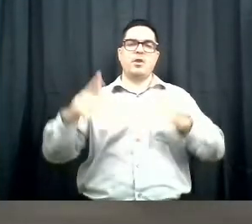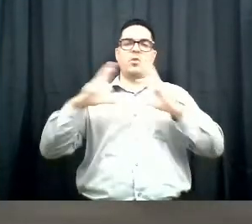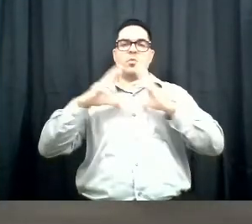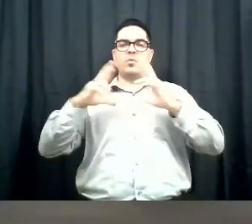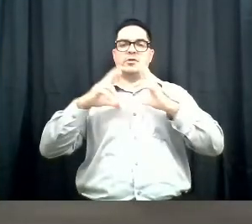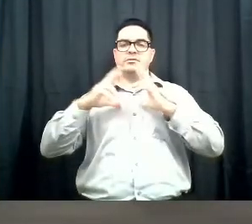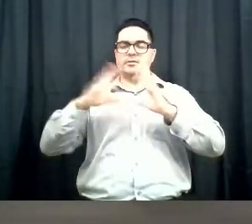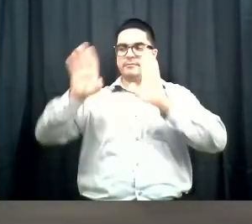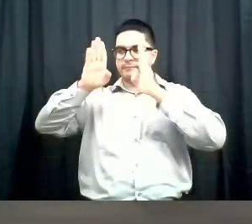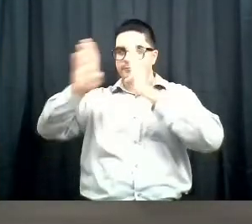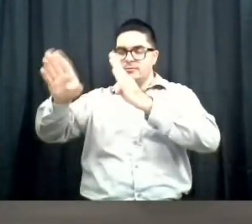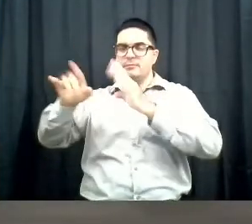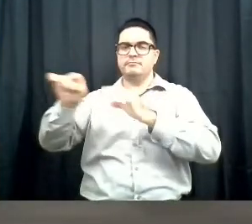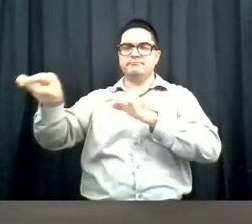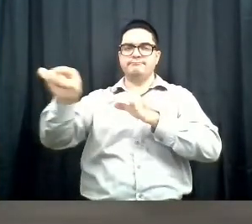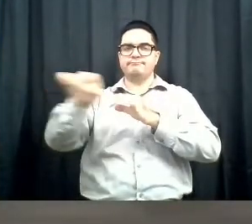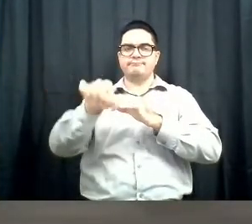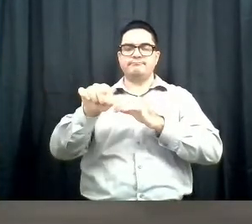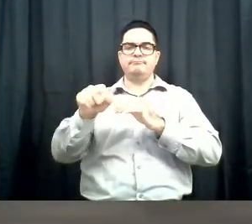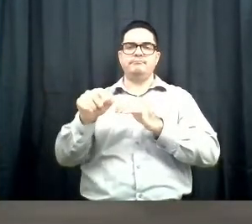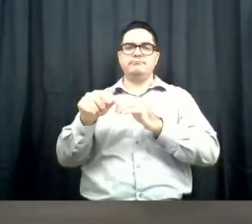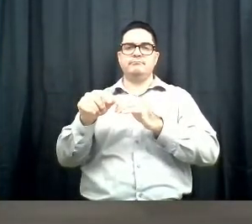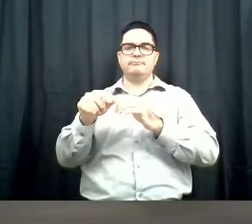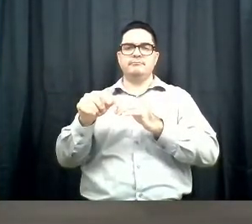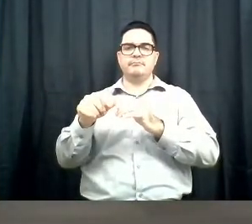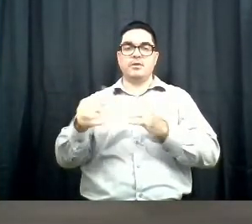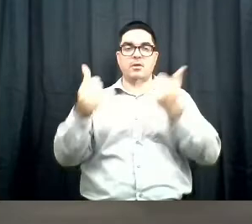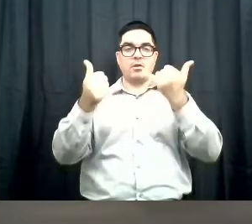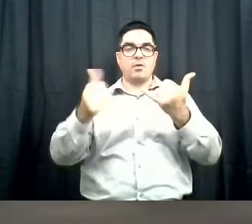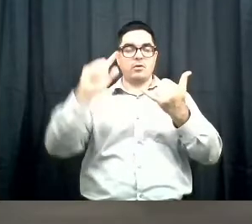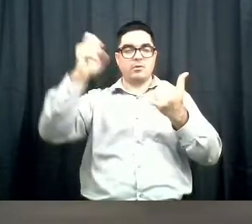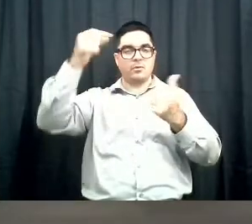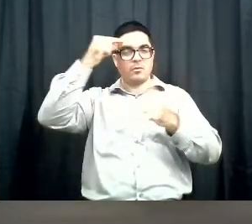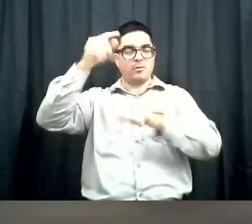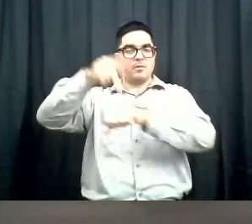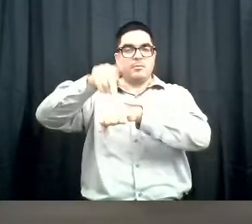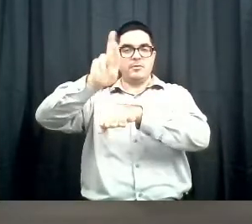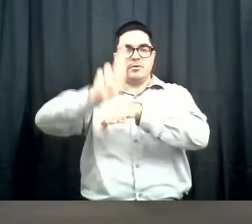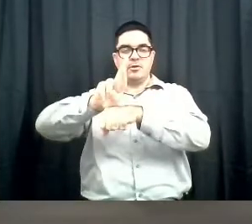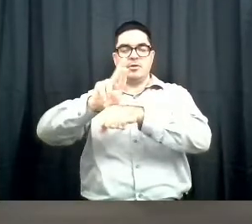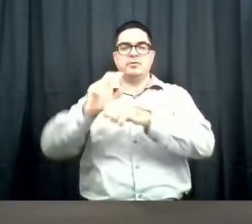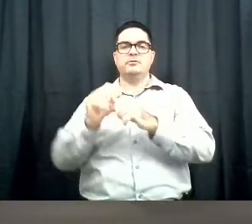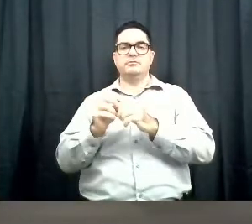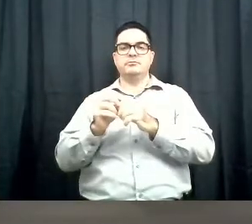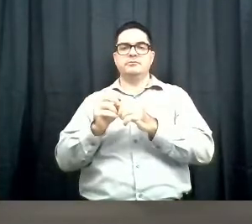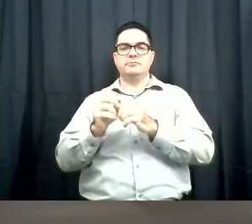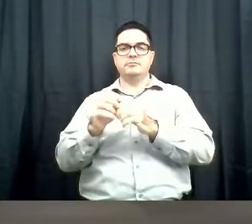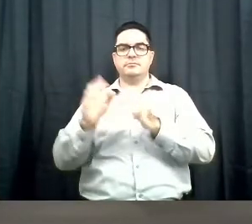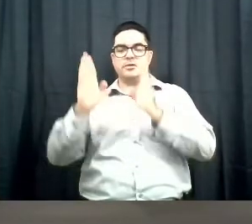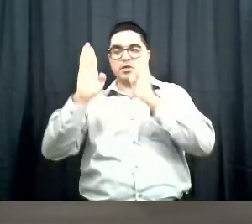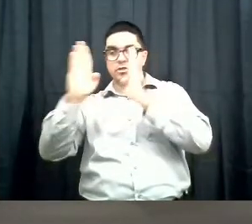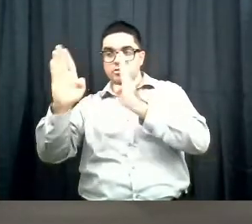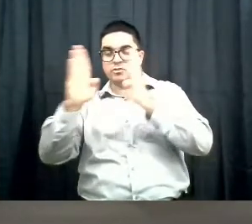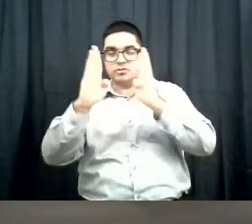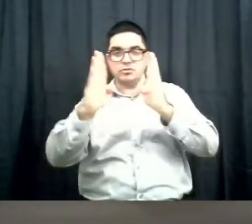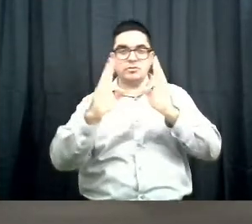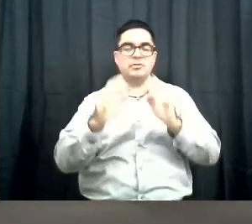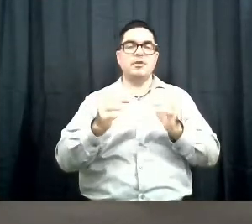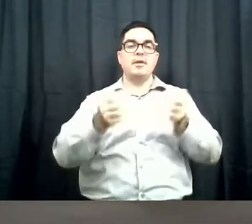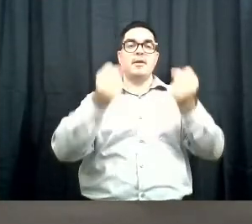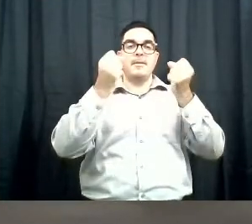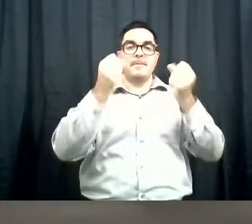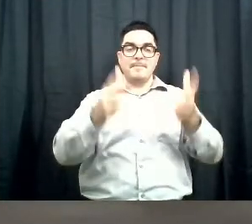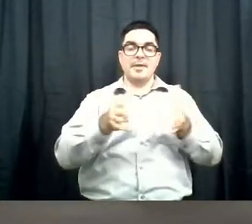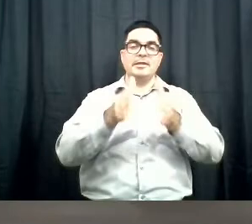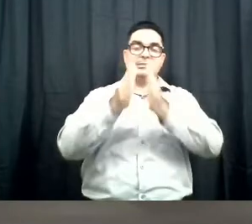the public employment sector. To date, the government of Puerto Rico has responded to multiple oversight board requests for information and has